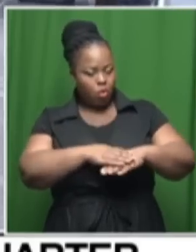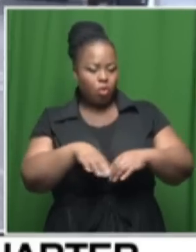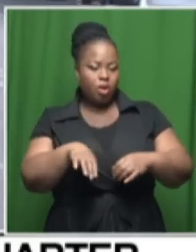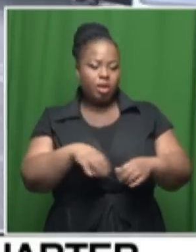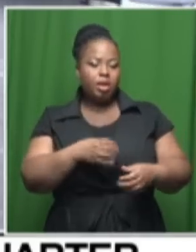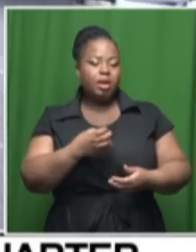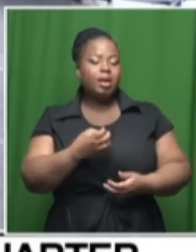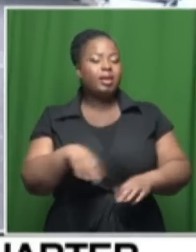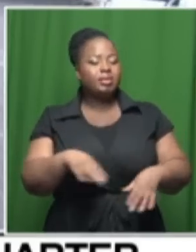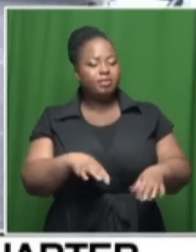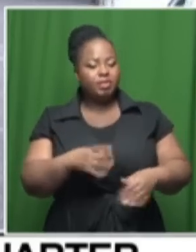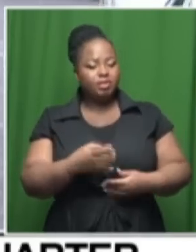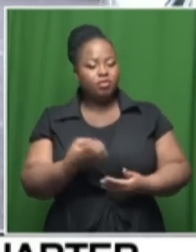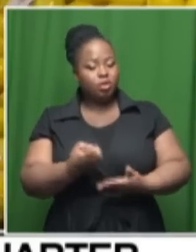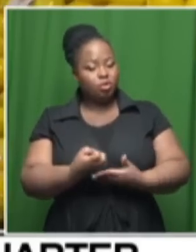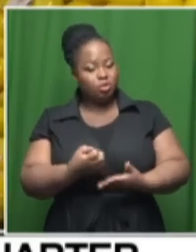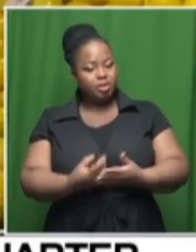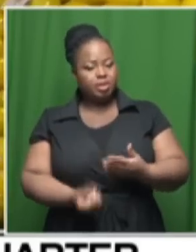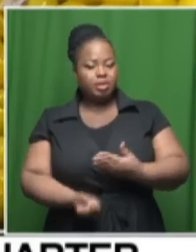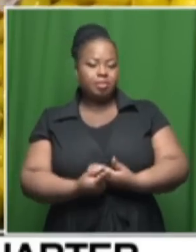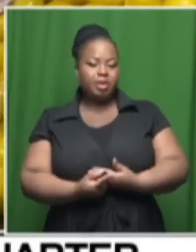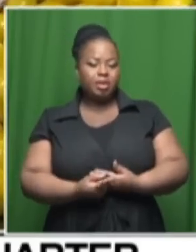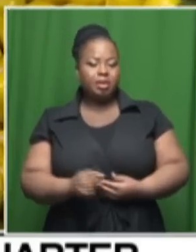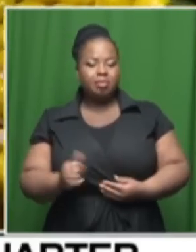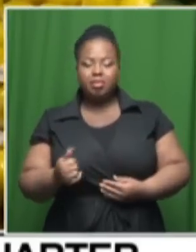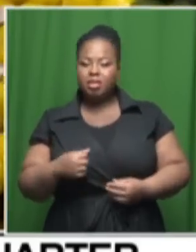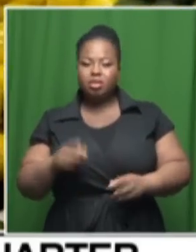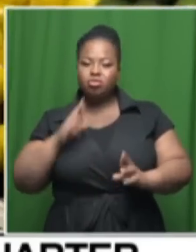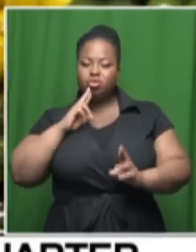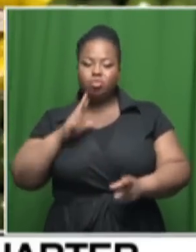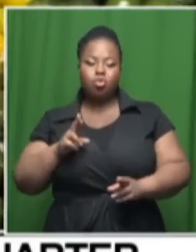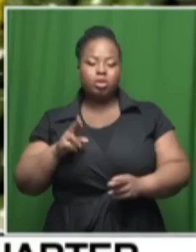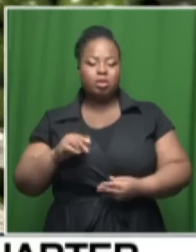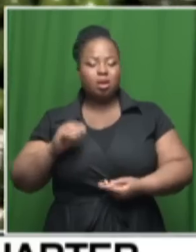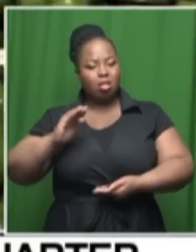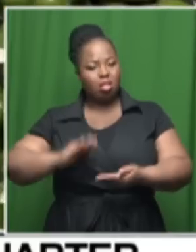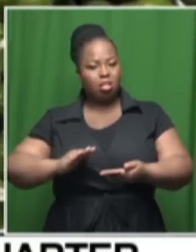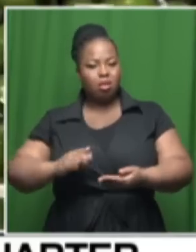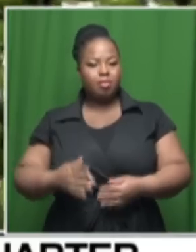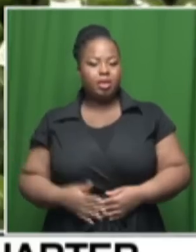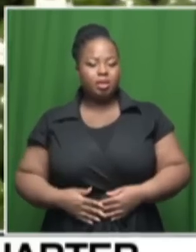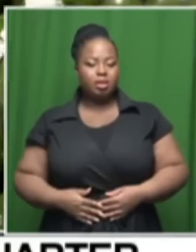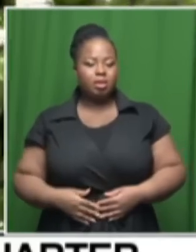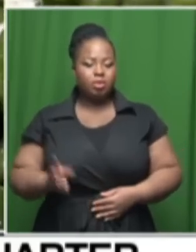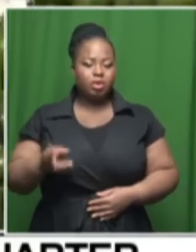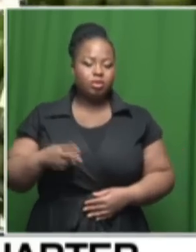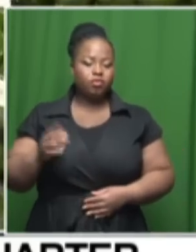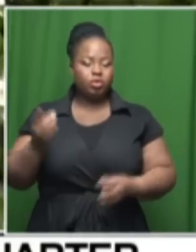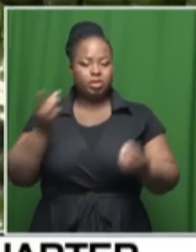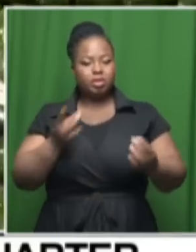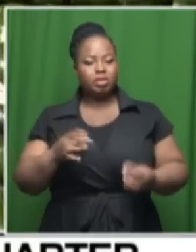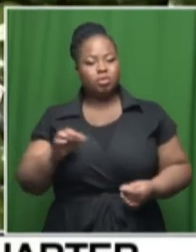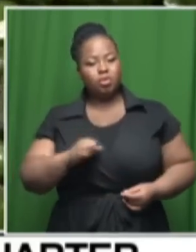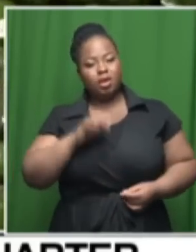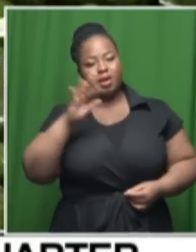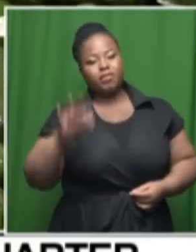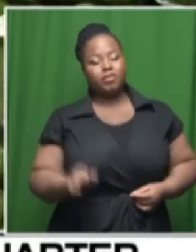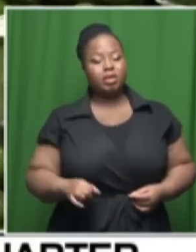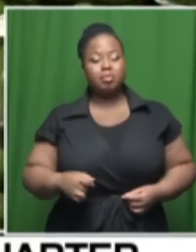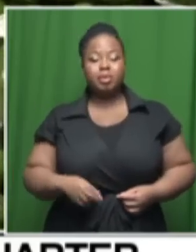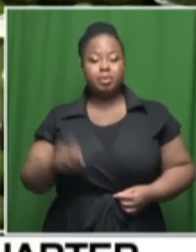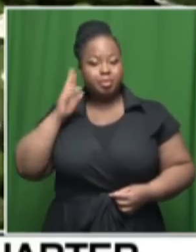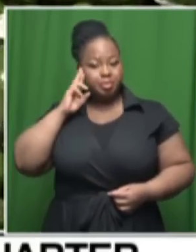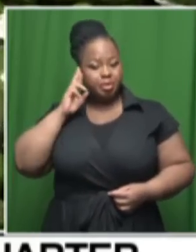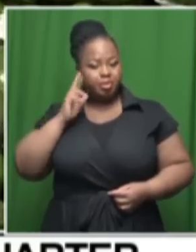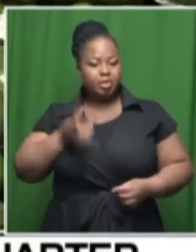happening in the sectors that you refer to than what is actually reported in the GDP data of Statistics South Africa. Remember, the technology